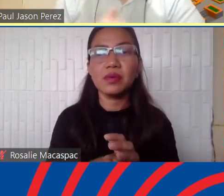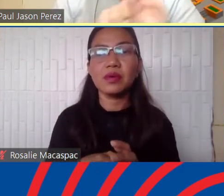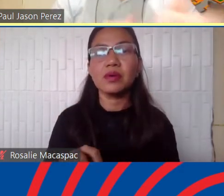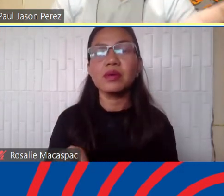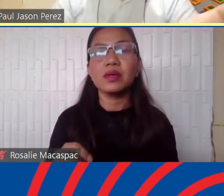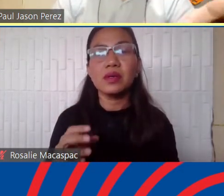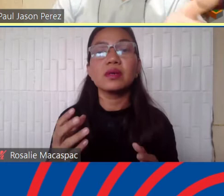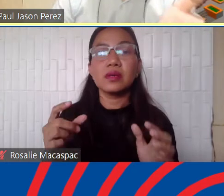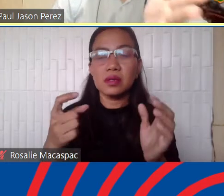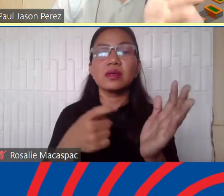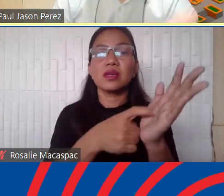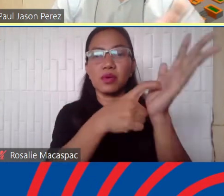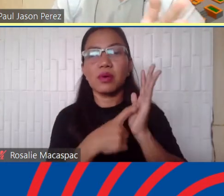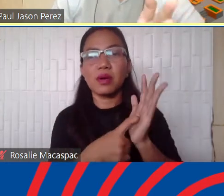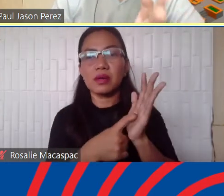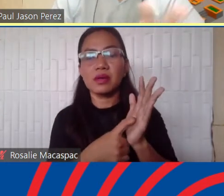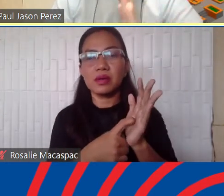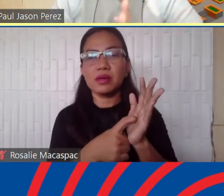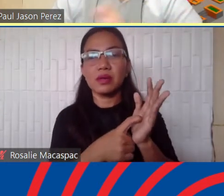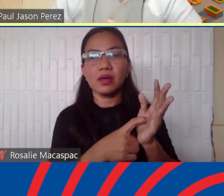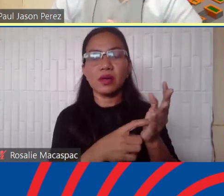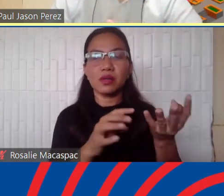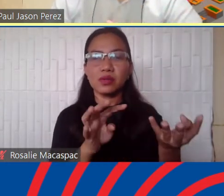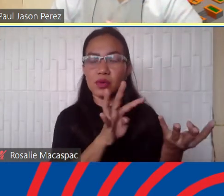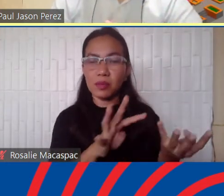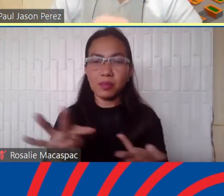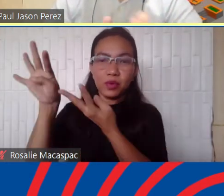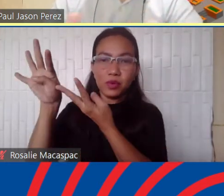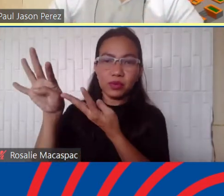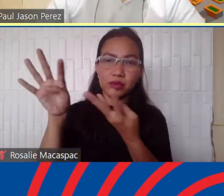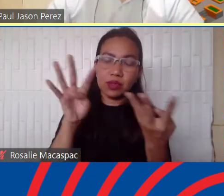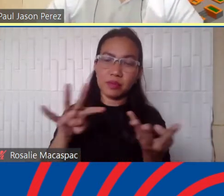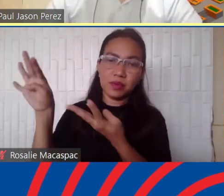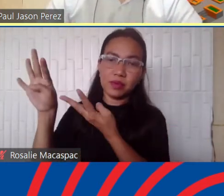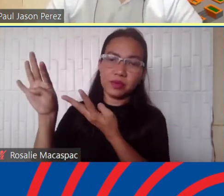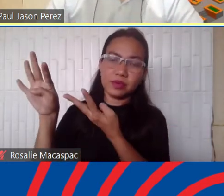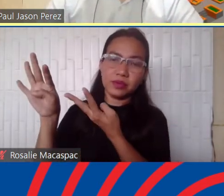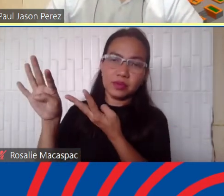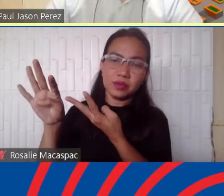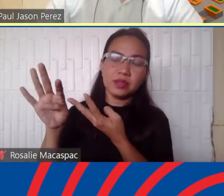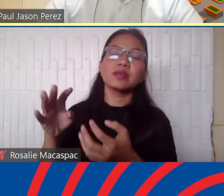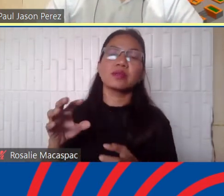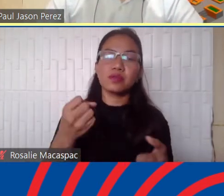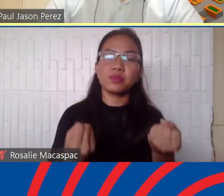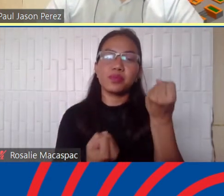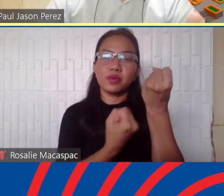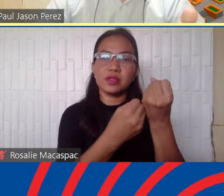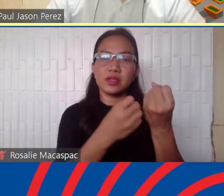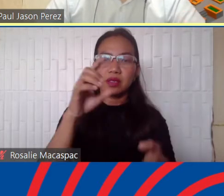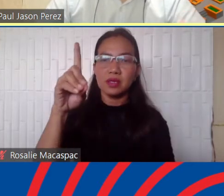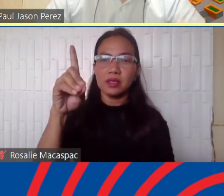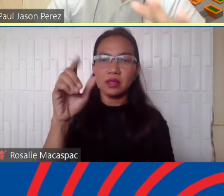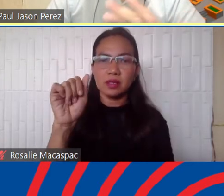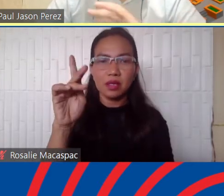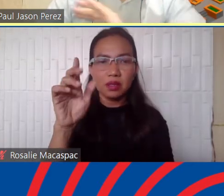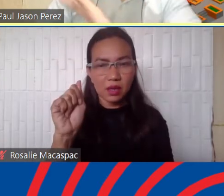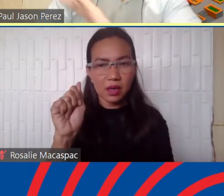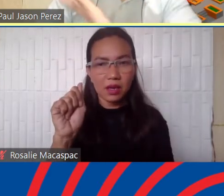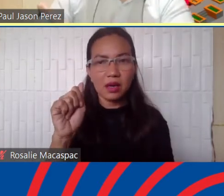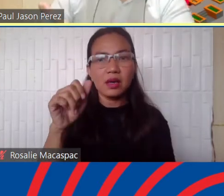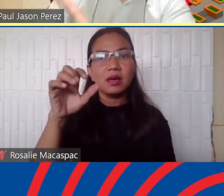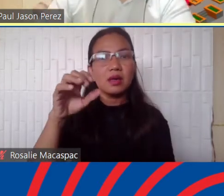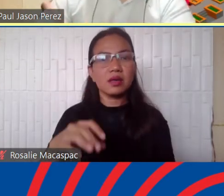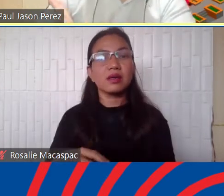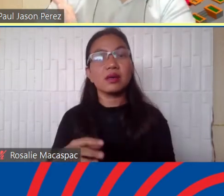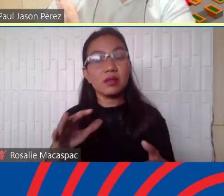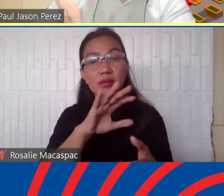you upload the supporting research data in this repository. So kadalasan, yung mga napapublish